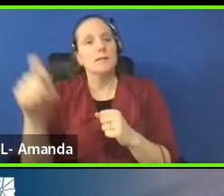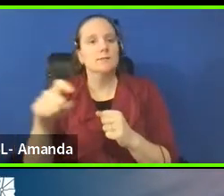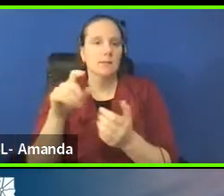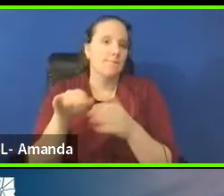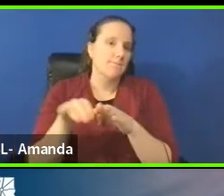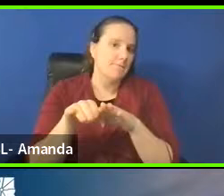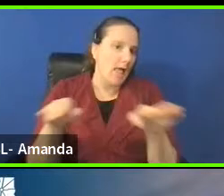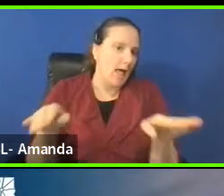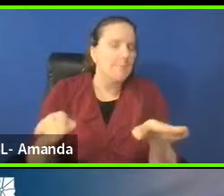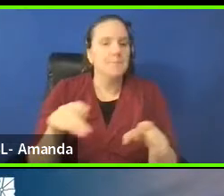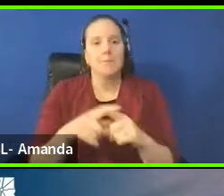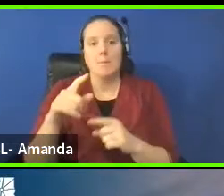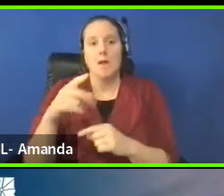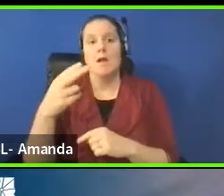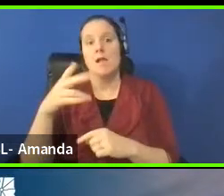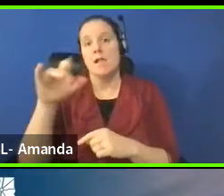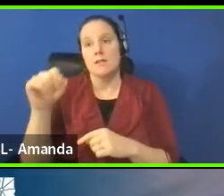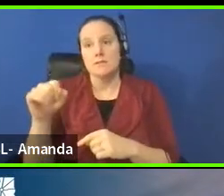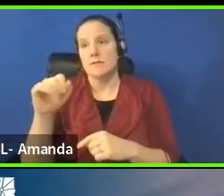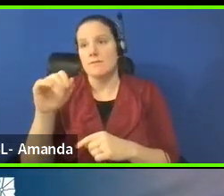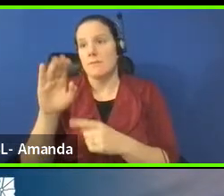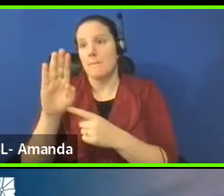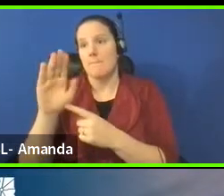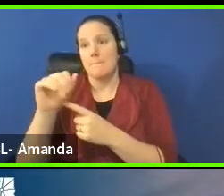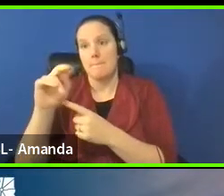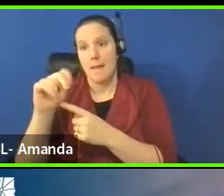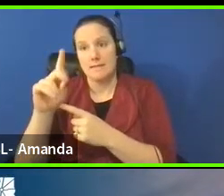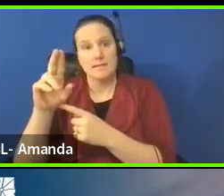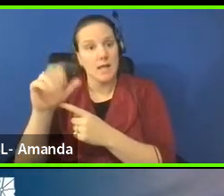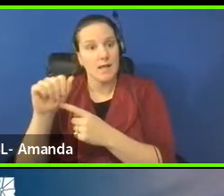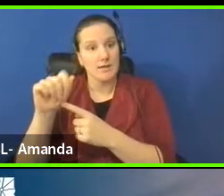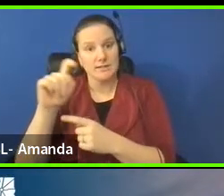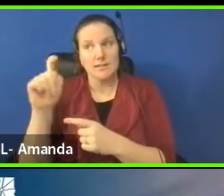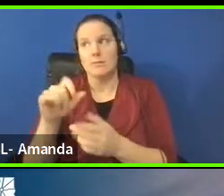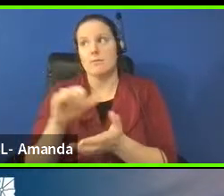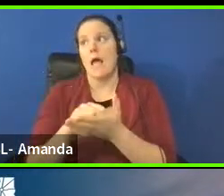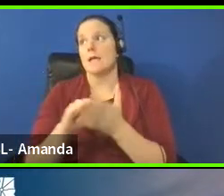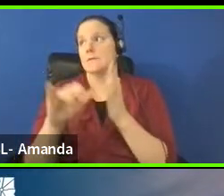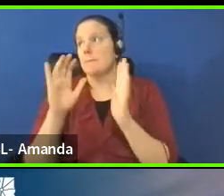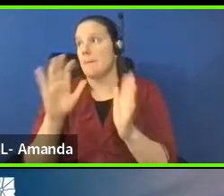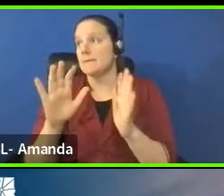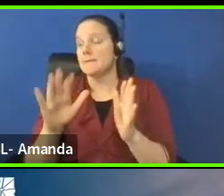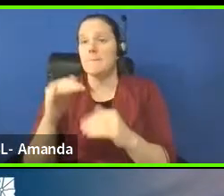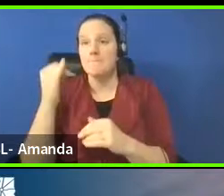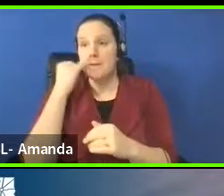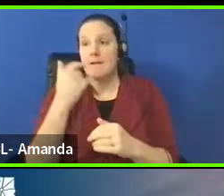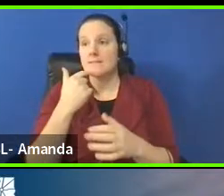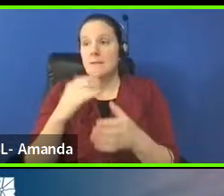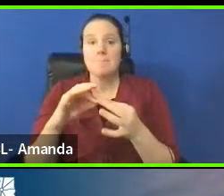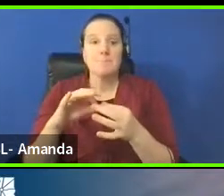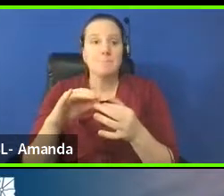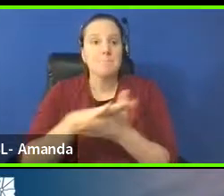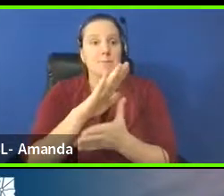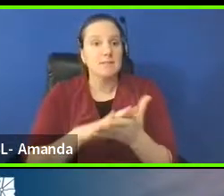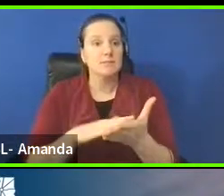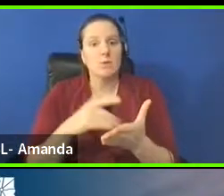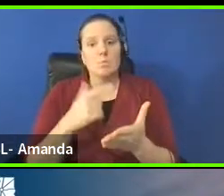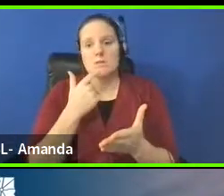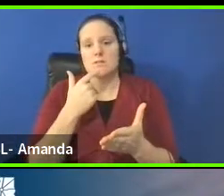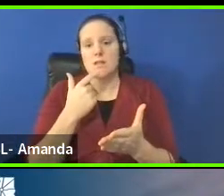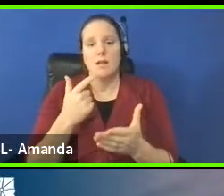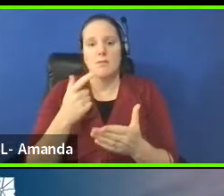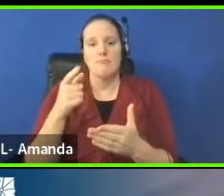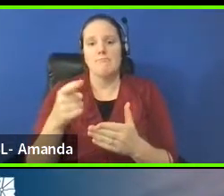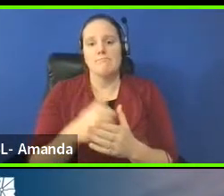but the hills of Bandera, Texas is amazing. And if I had to say a beach, I'm going to say, the lakefront